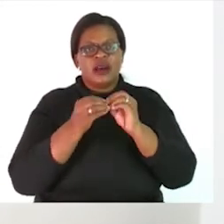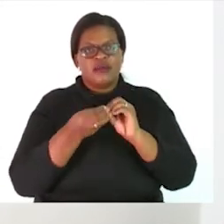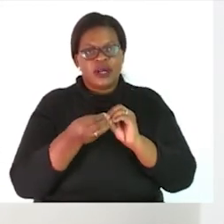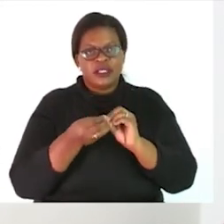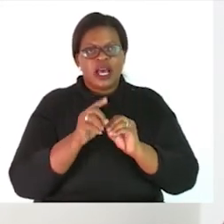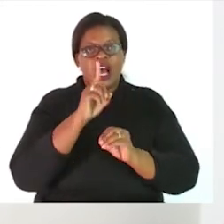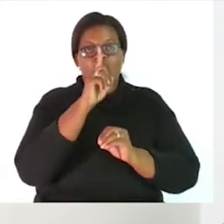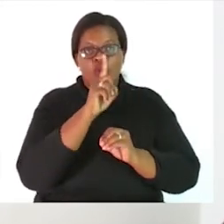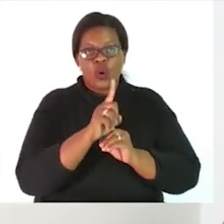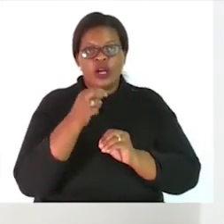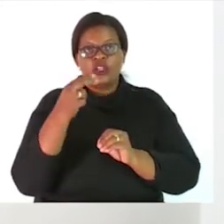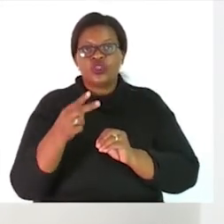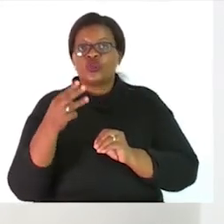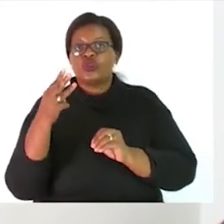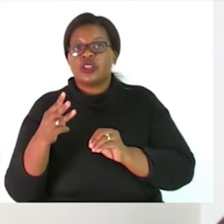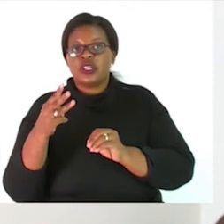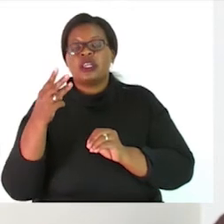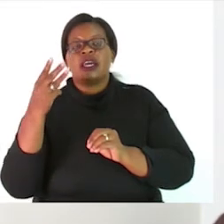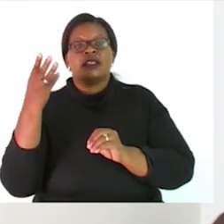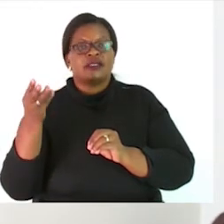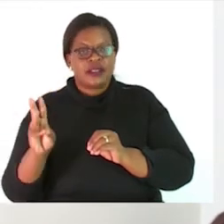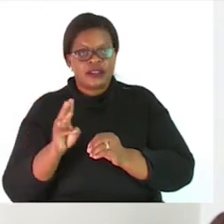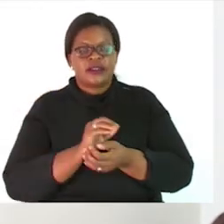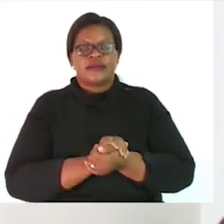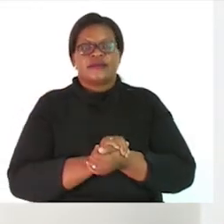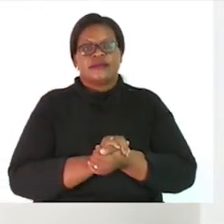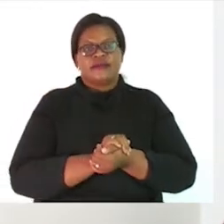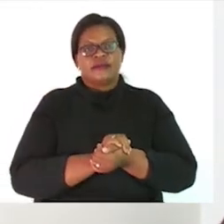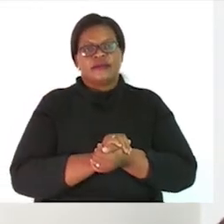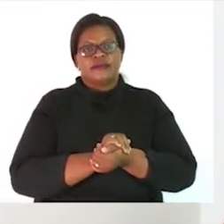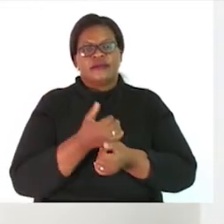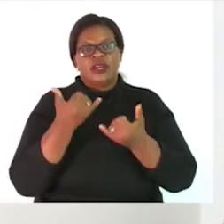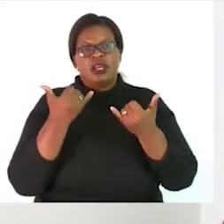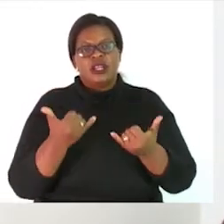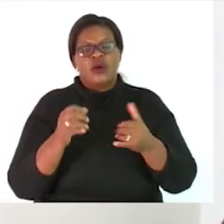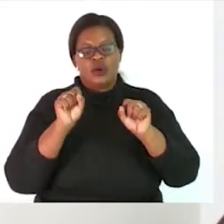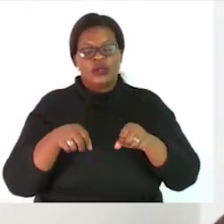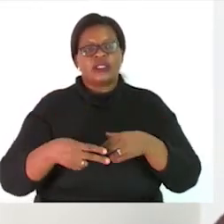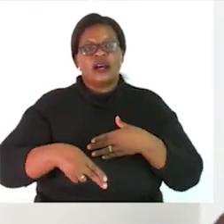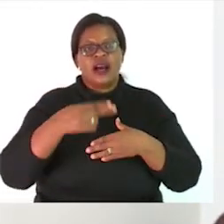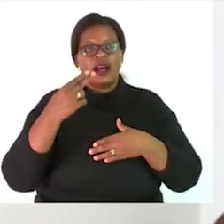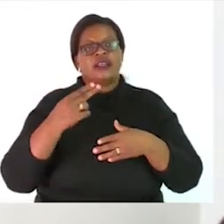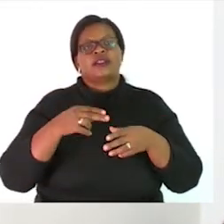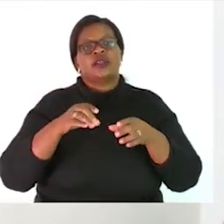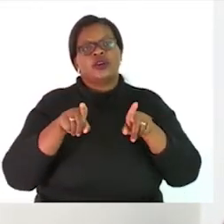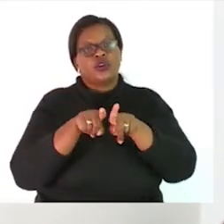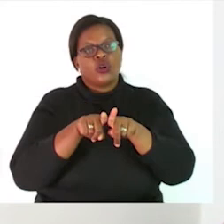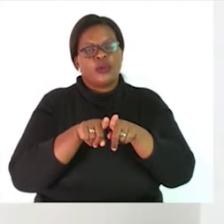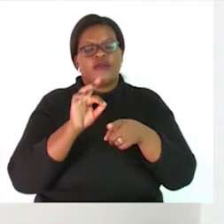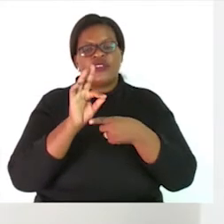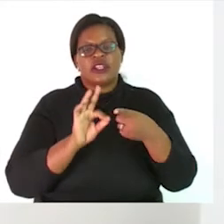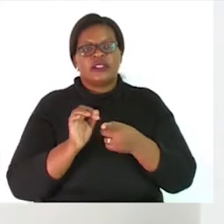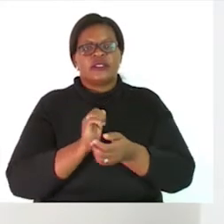are 1, 2, 3, and 6. Now we have to find the highest common factor,